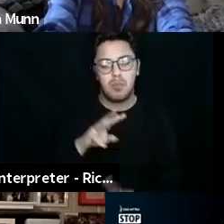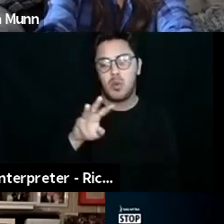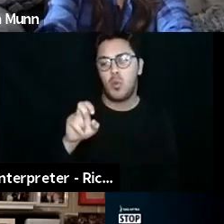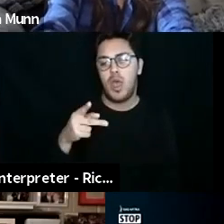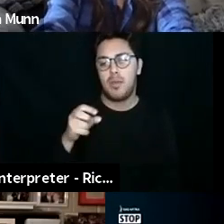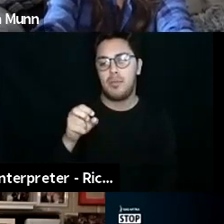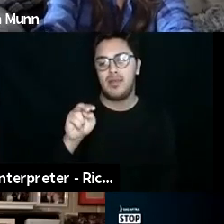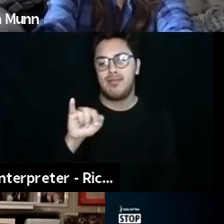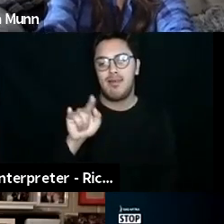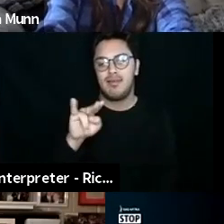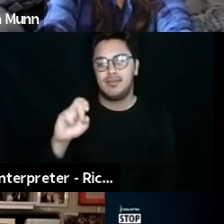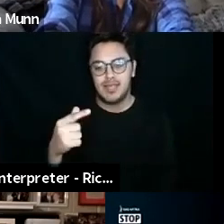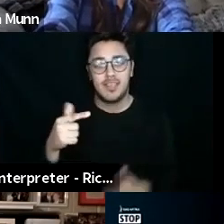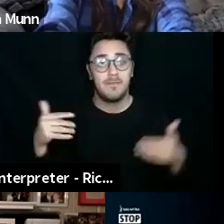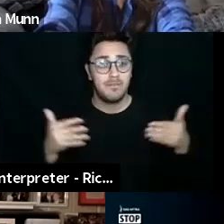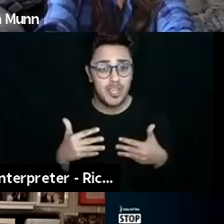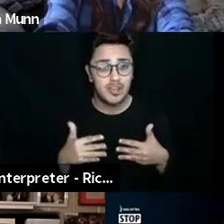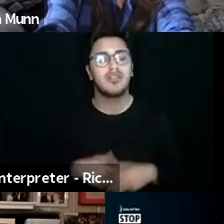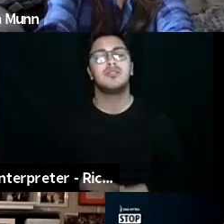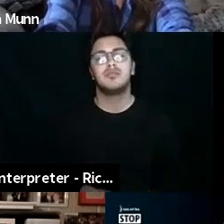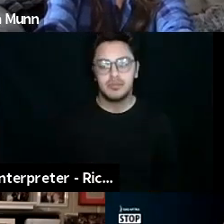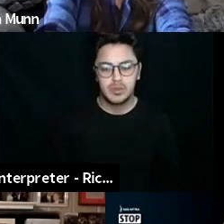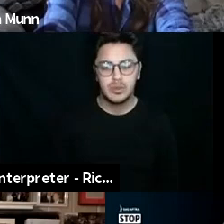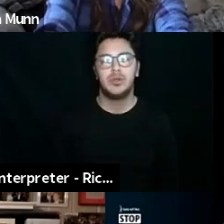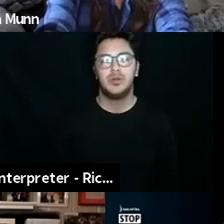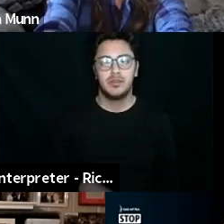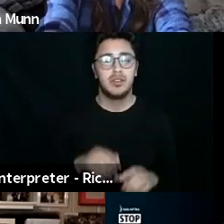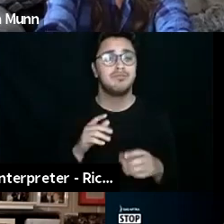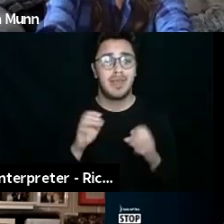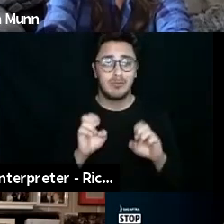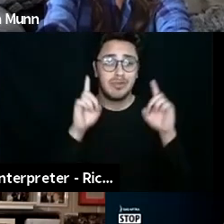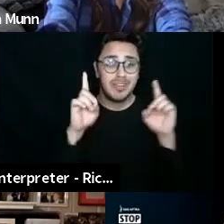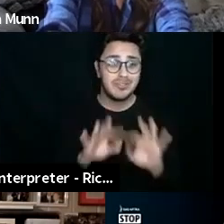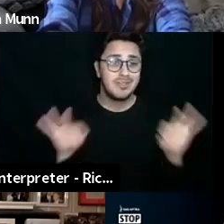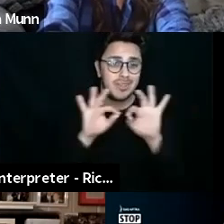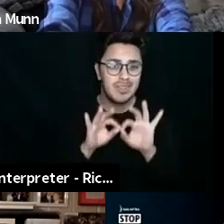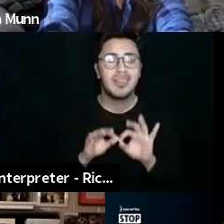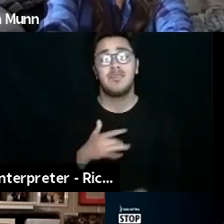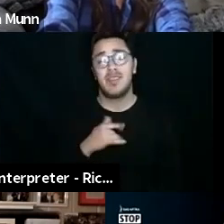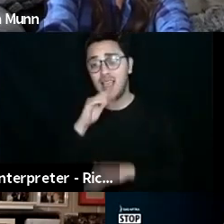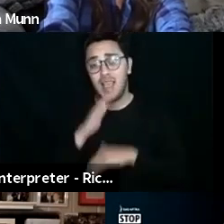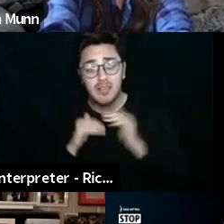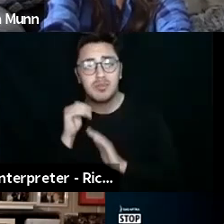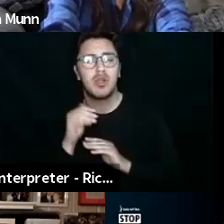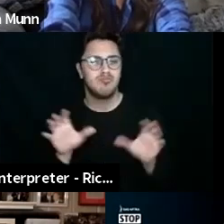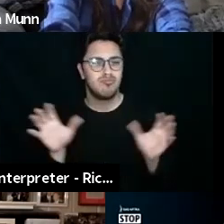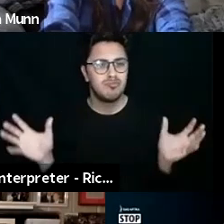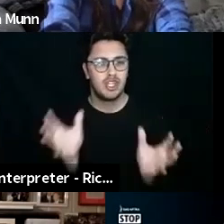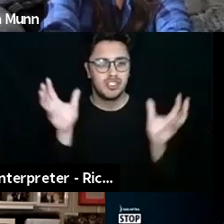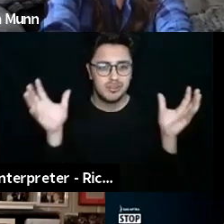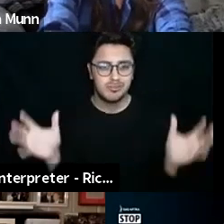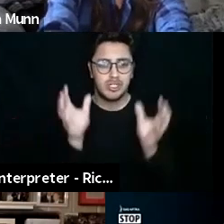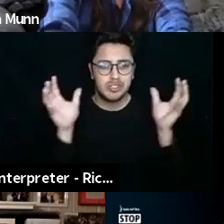absolutely true. And I think education is the key, and communication and being uncomfortable and pushing and pushing and pushing